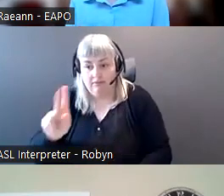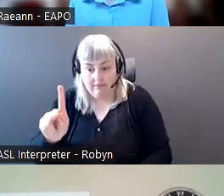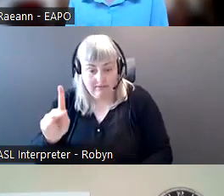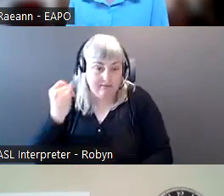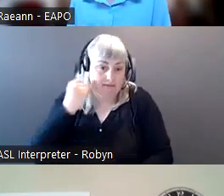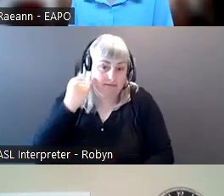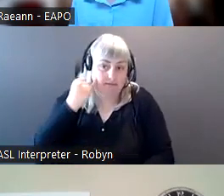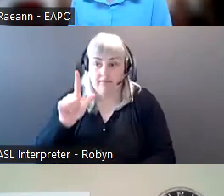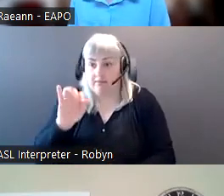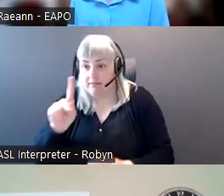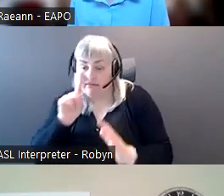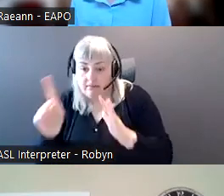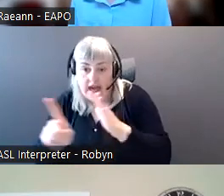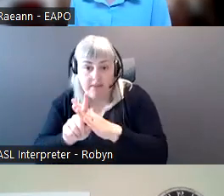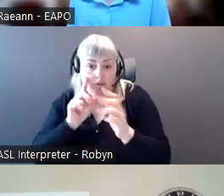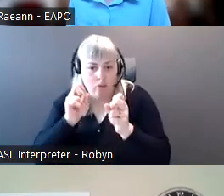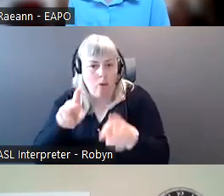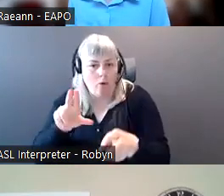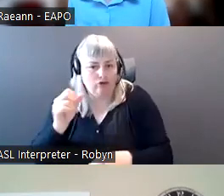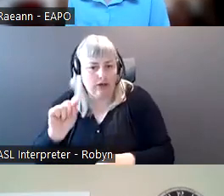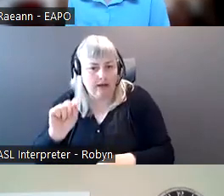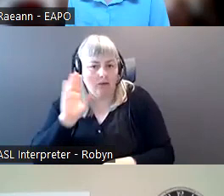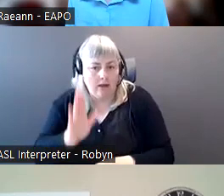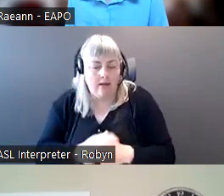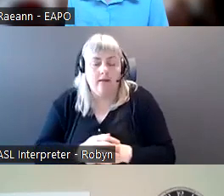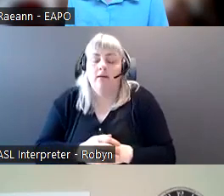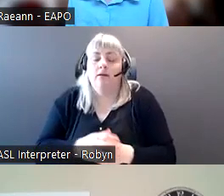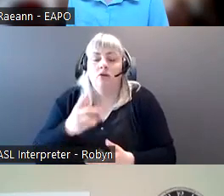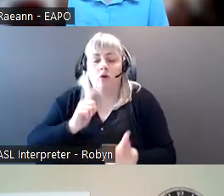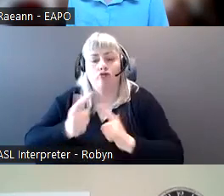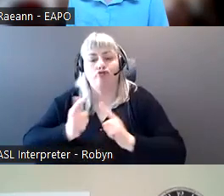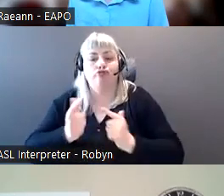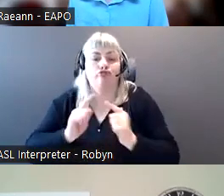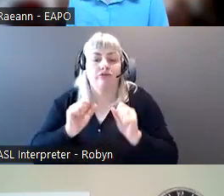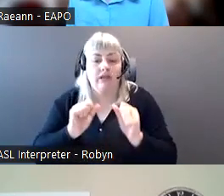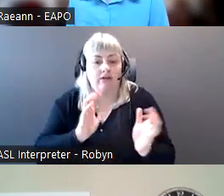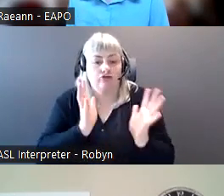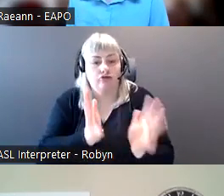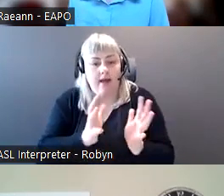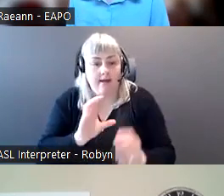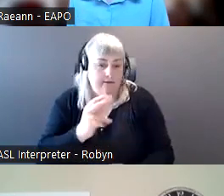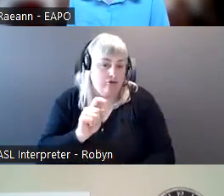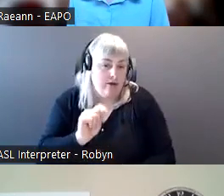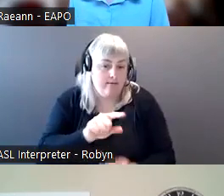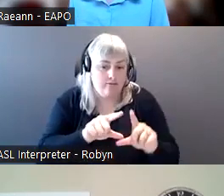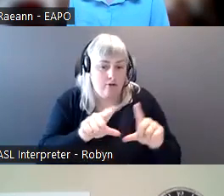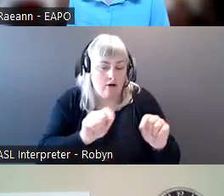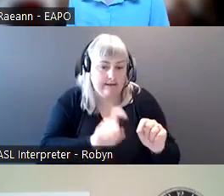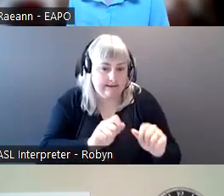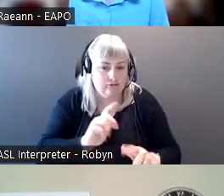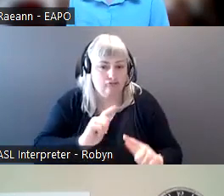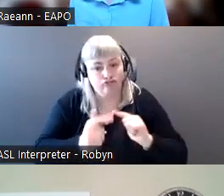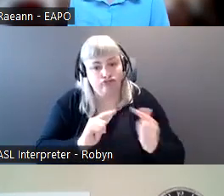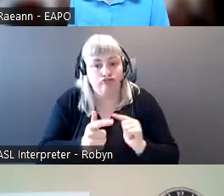things interactive so you can chat amongst everyone, and we'll be posting things as well. As I mentioned, we have